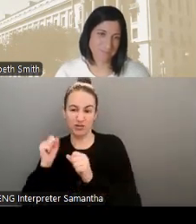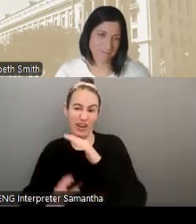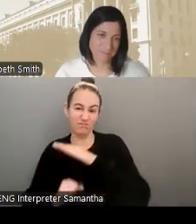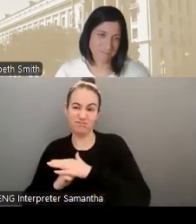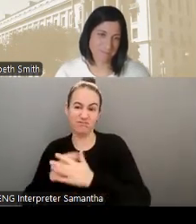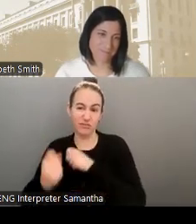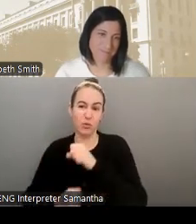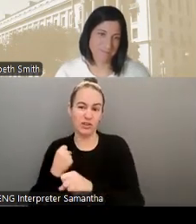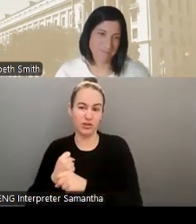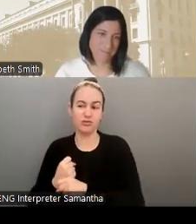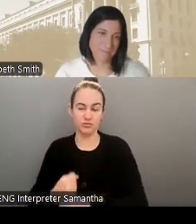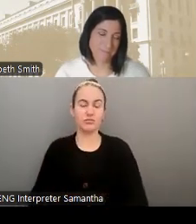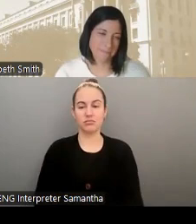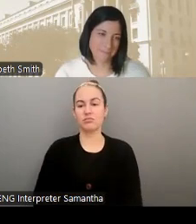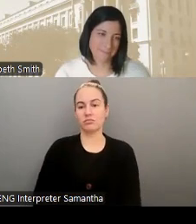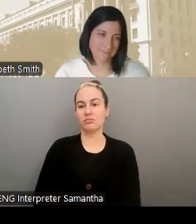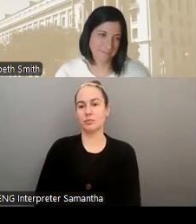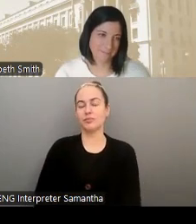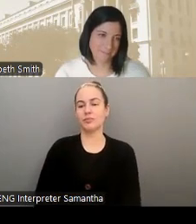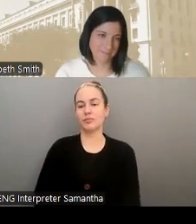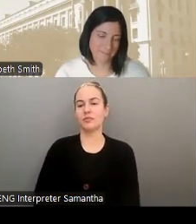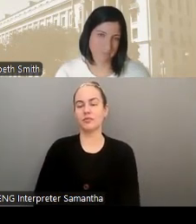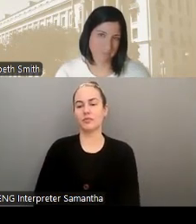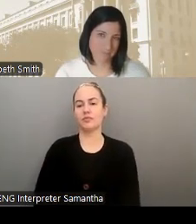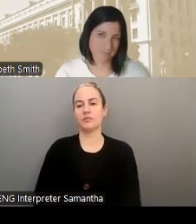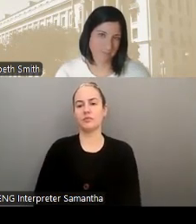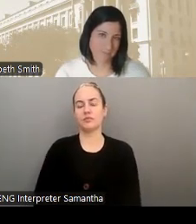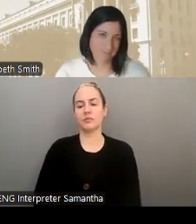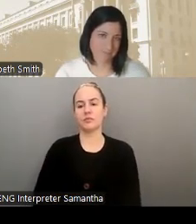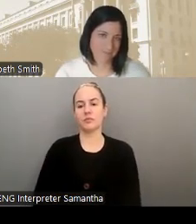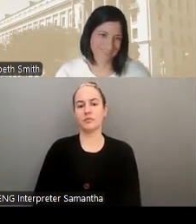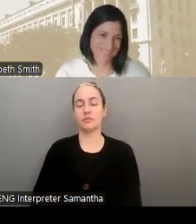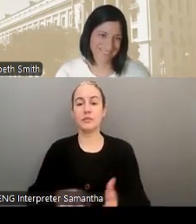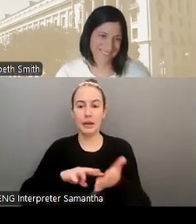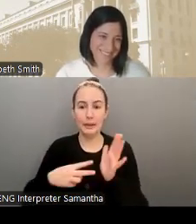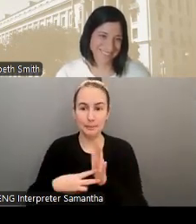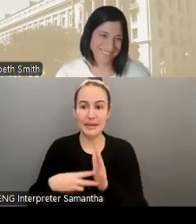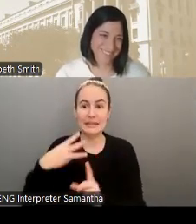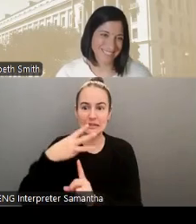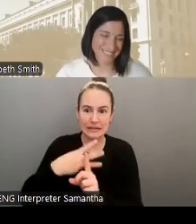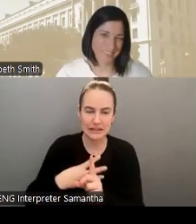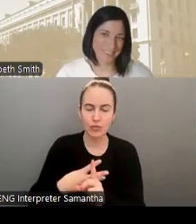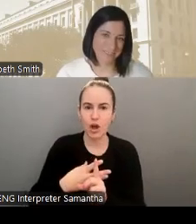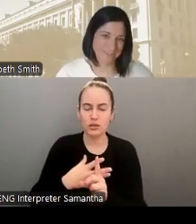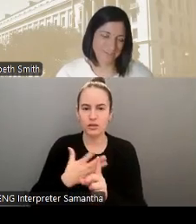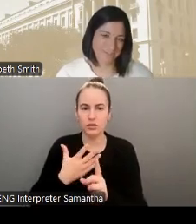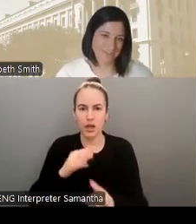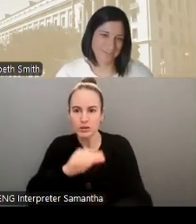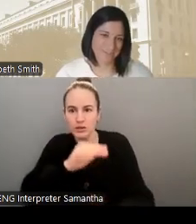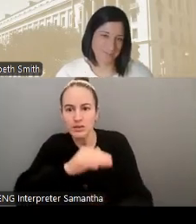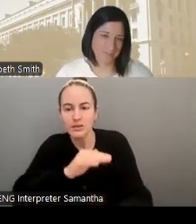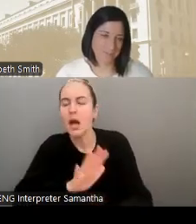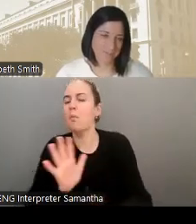needed. But that doesn't mean we are going to be in your face for 6 to 9 months. Generally, that